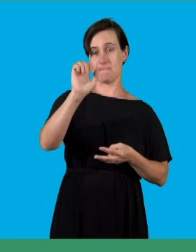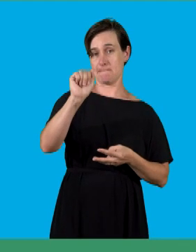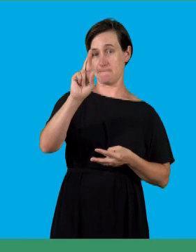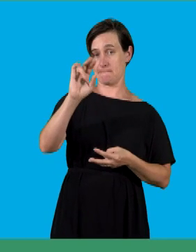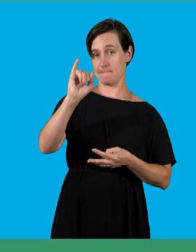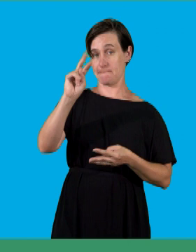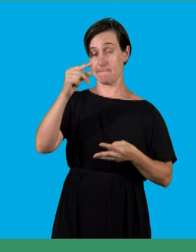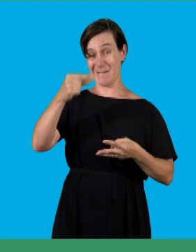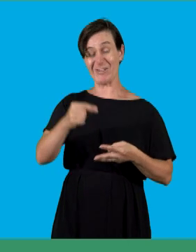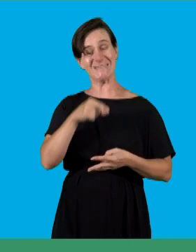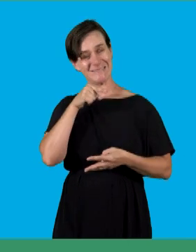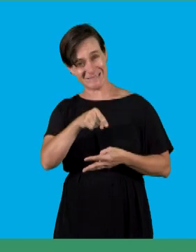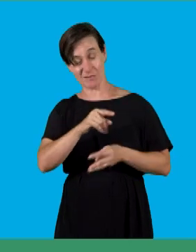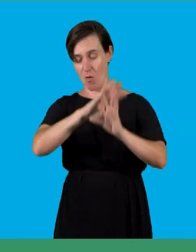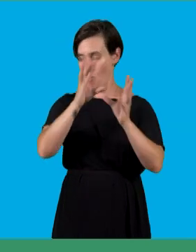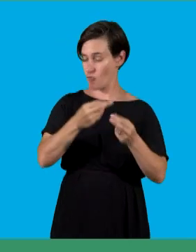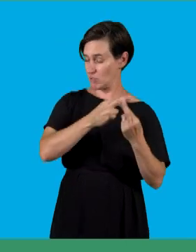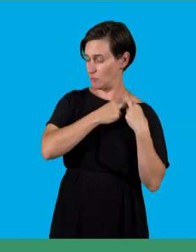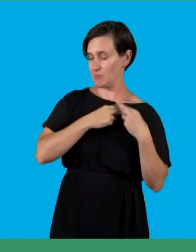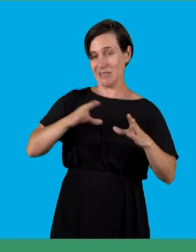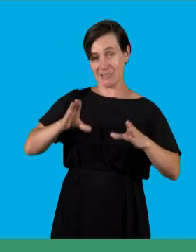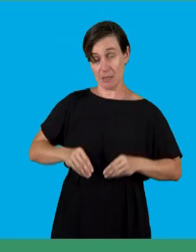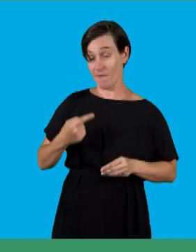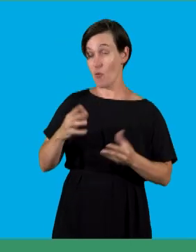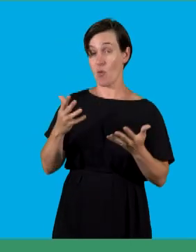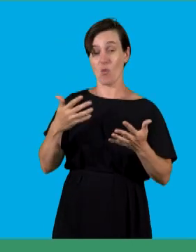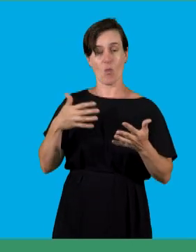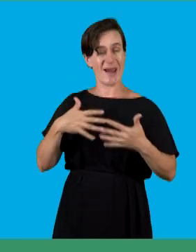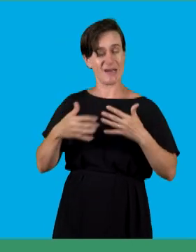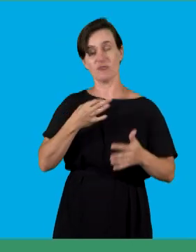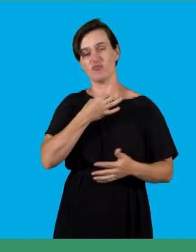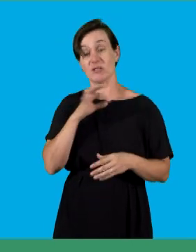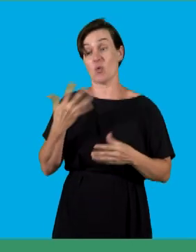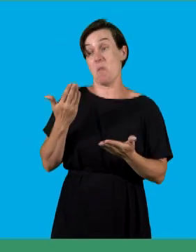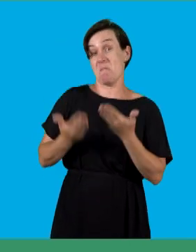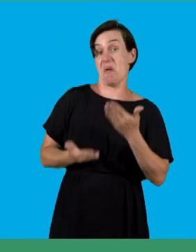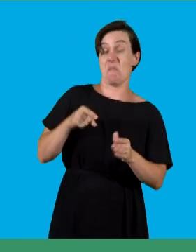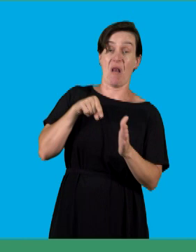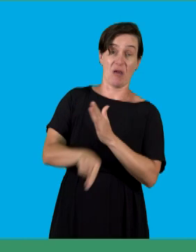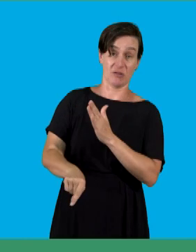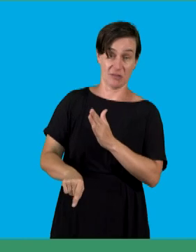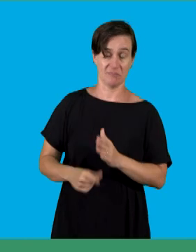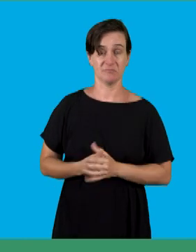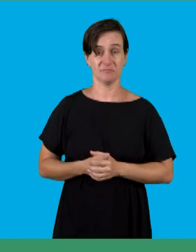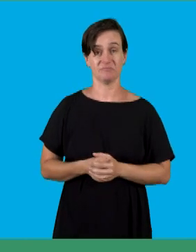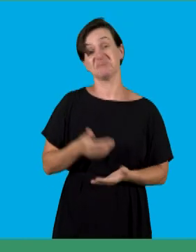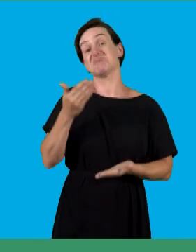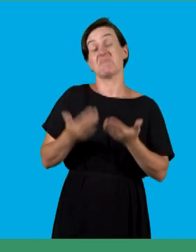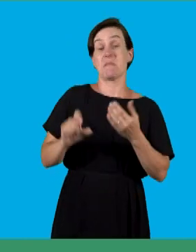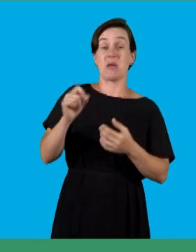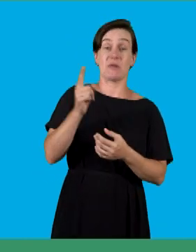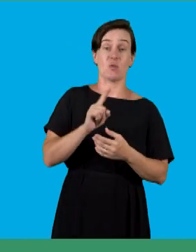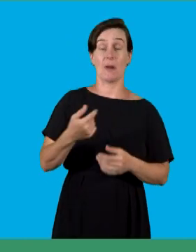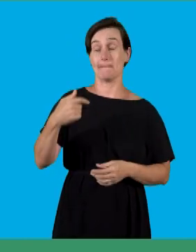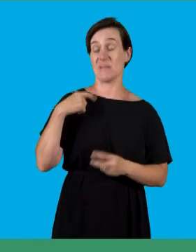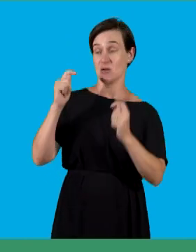bearing, which is taking responsibility for risks and accepting potential losses. So it might happen that